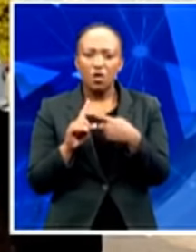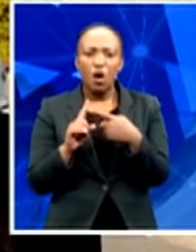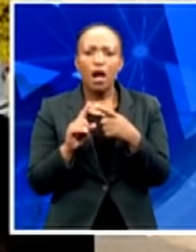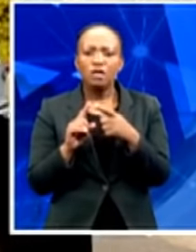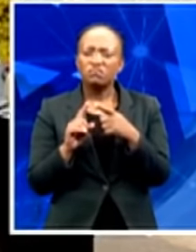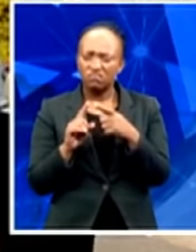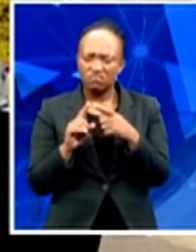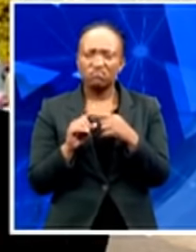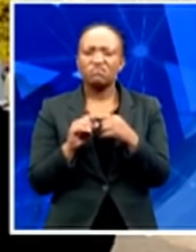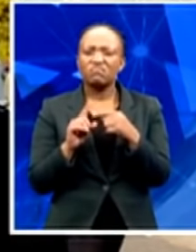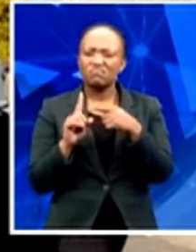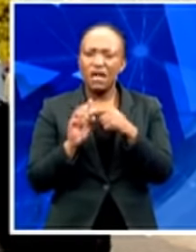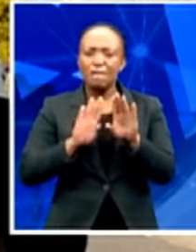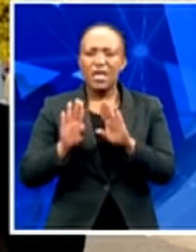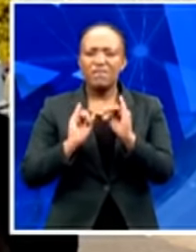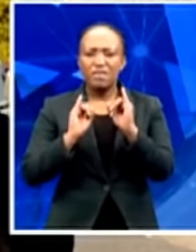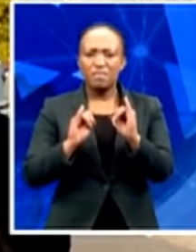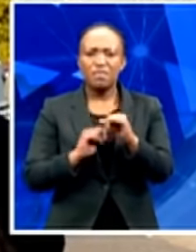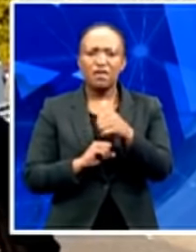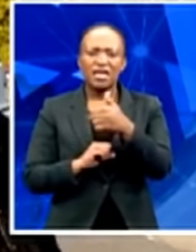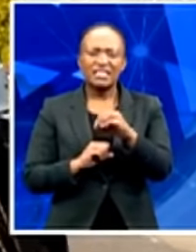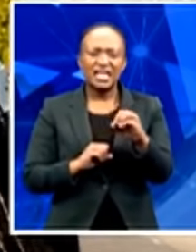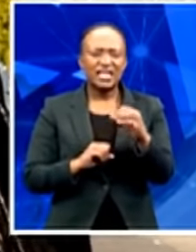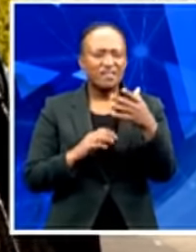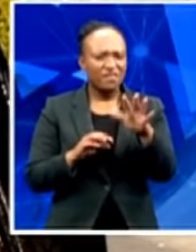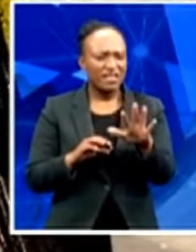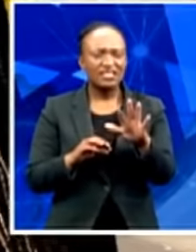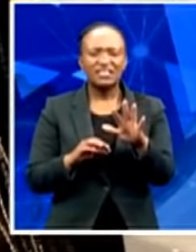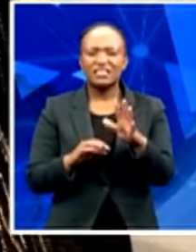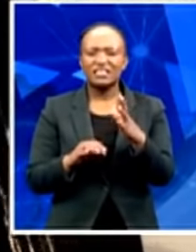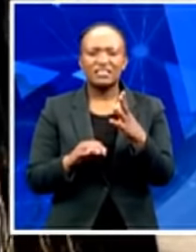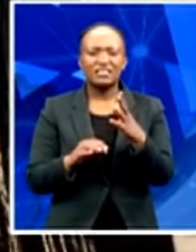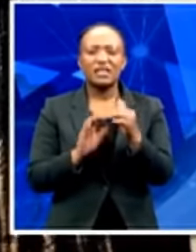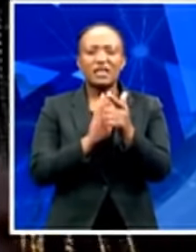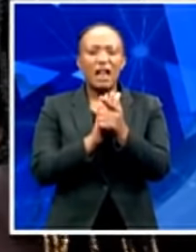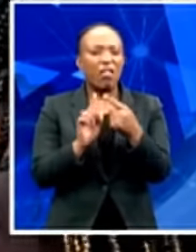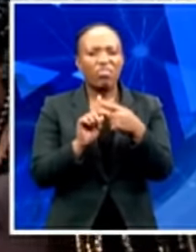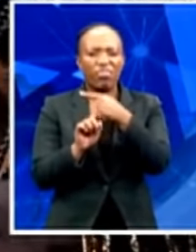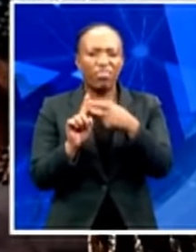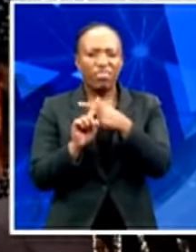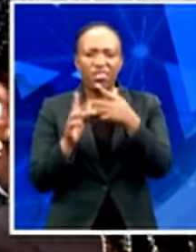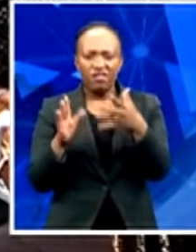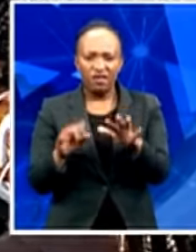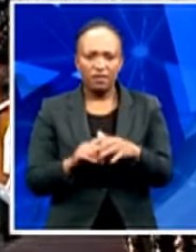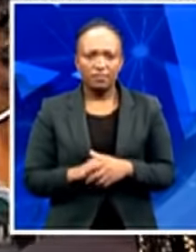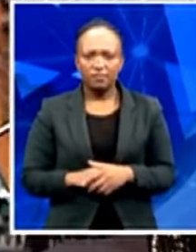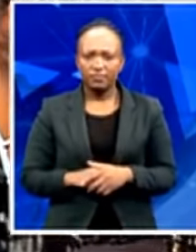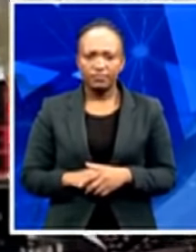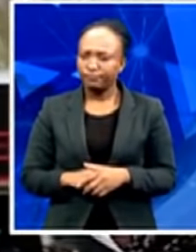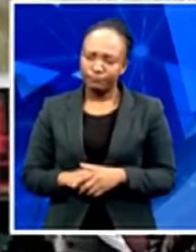600 demerit points. And this is their argument. No, the boy remains a student. The boy was supposed to be